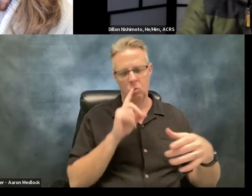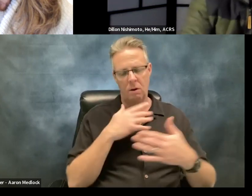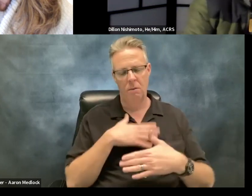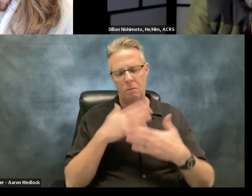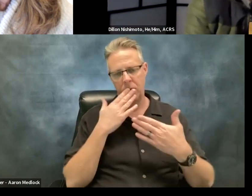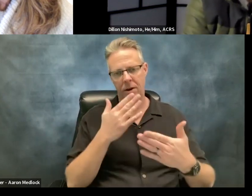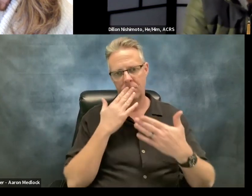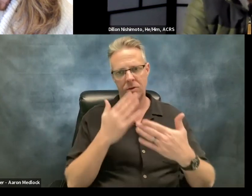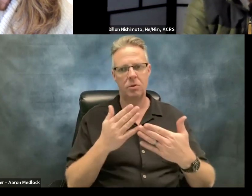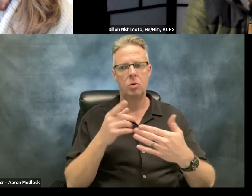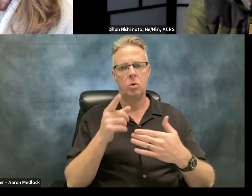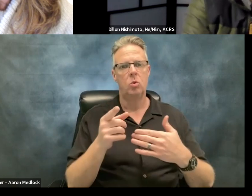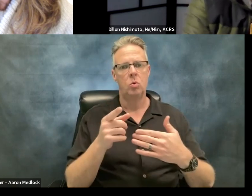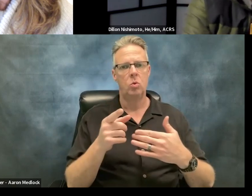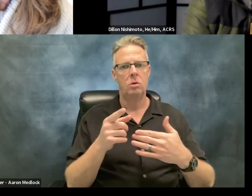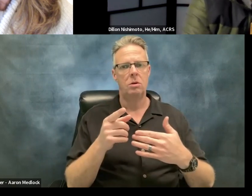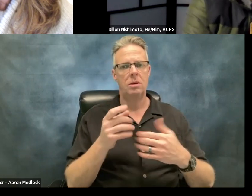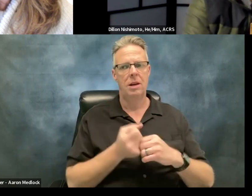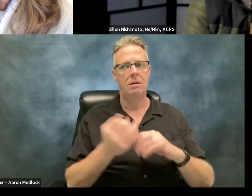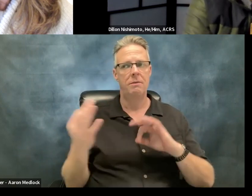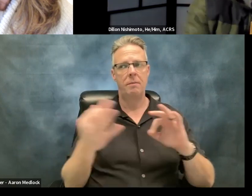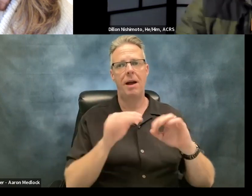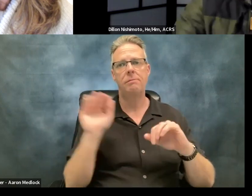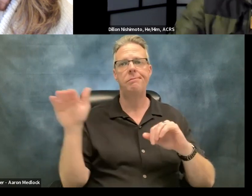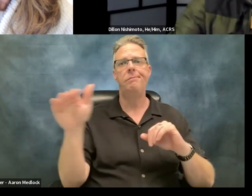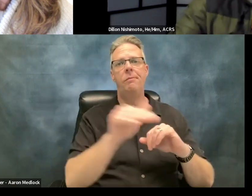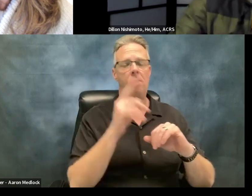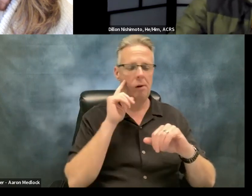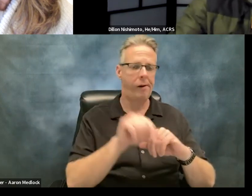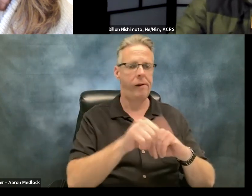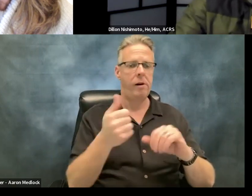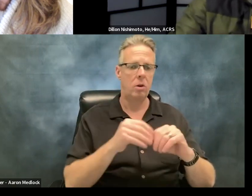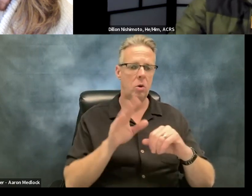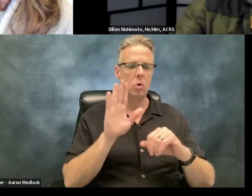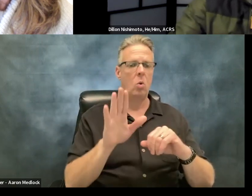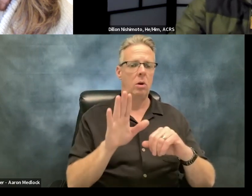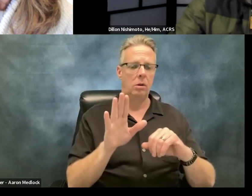you sourcing feedback from other folks in your